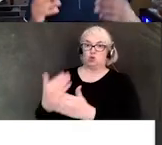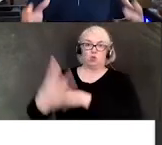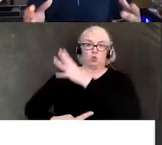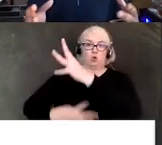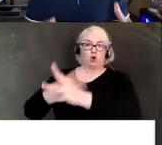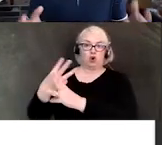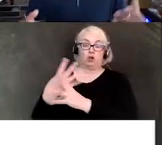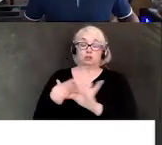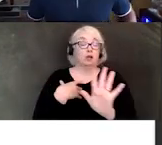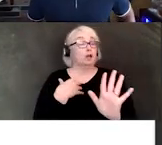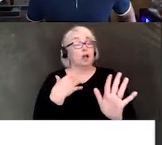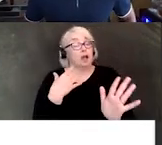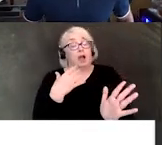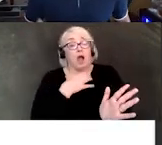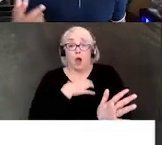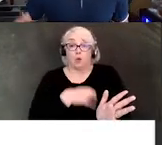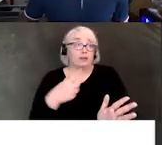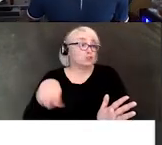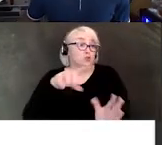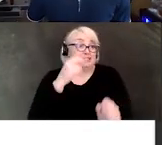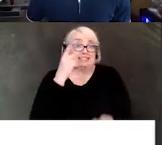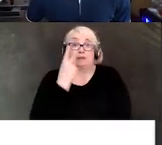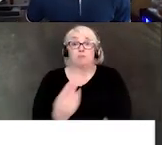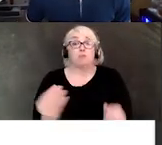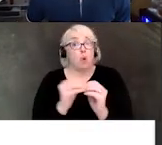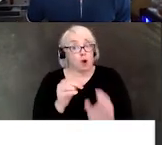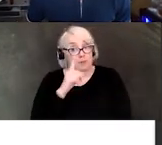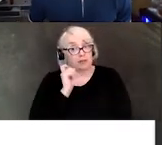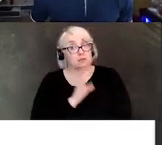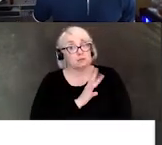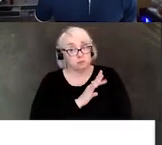wish you could see more of it because it's like, it was pretty dope.